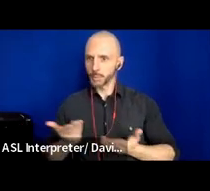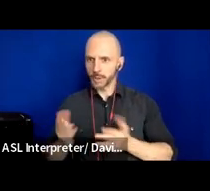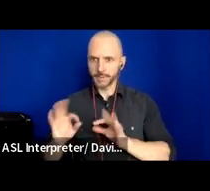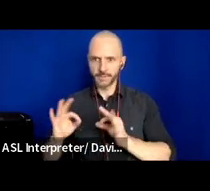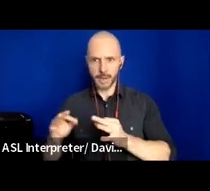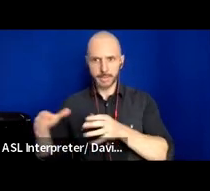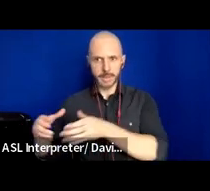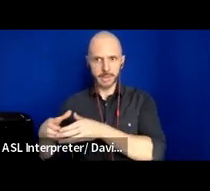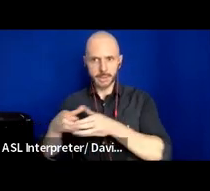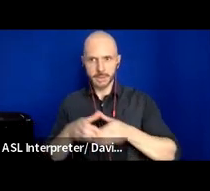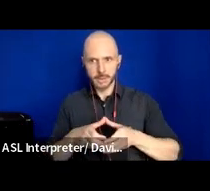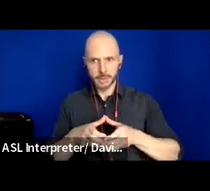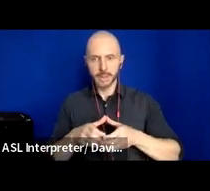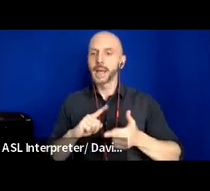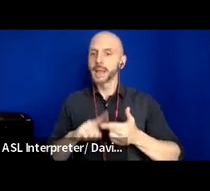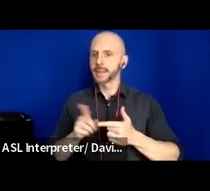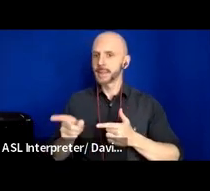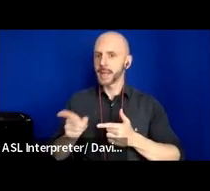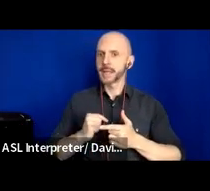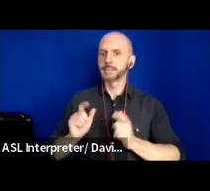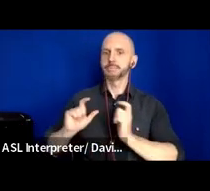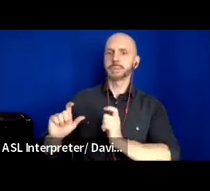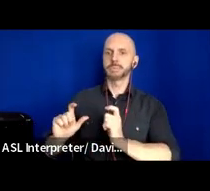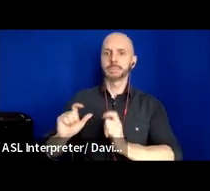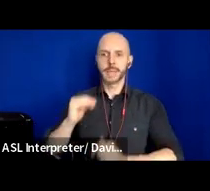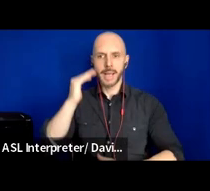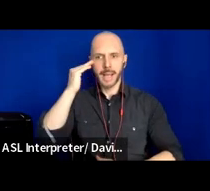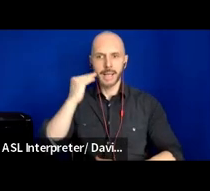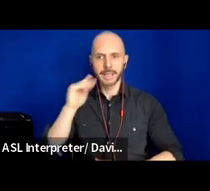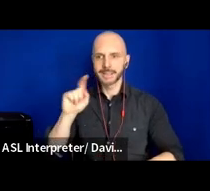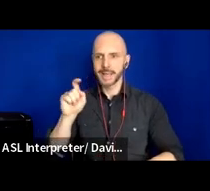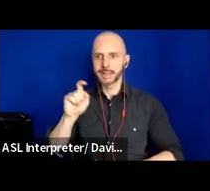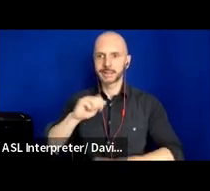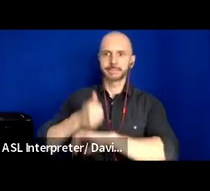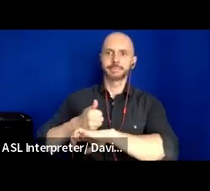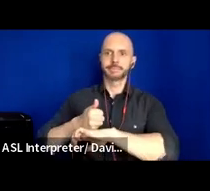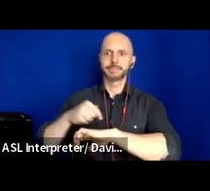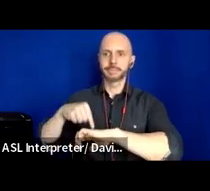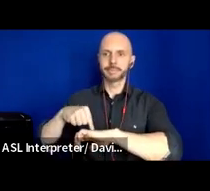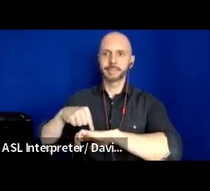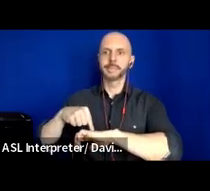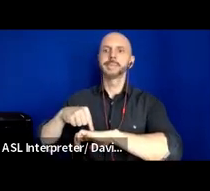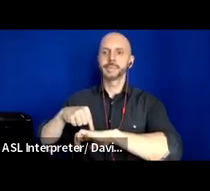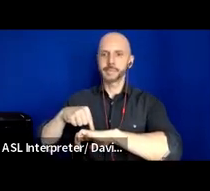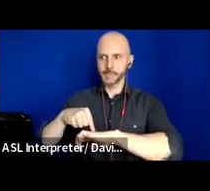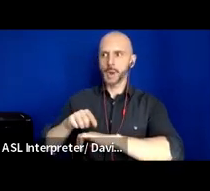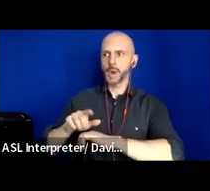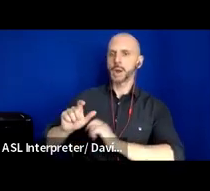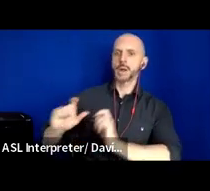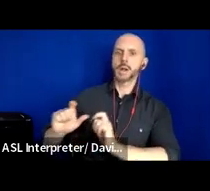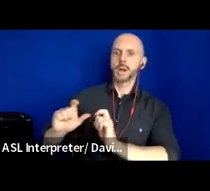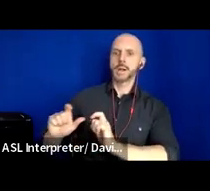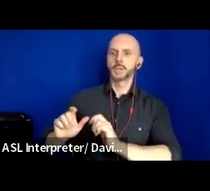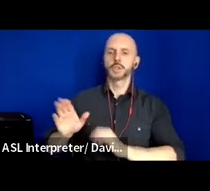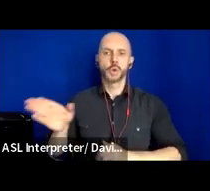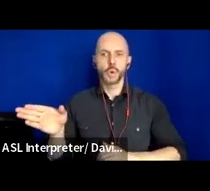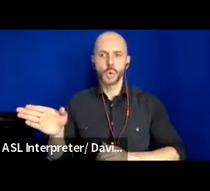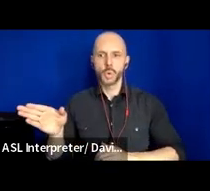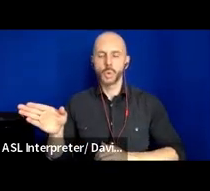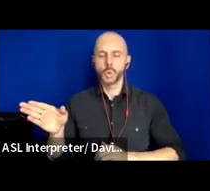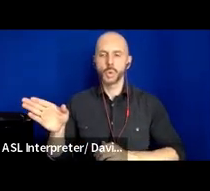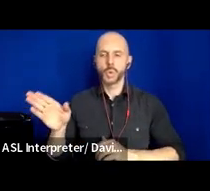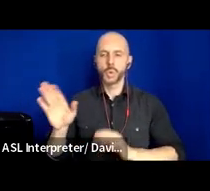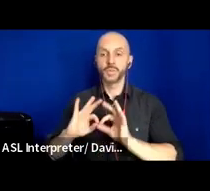And then that was put in place because of the same anxiety. And as a result, many people did not get, reunited with their families for many